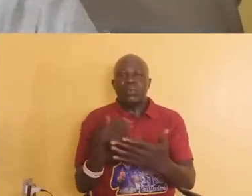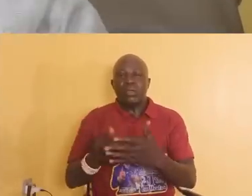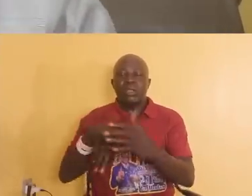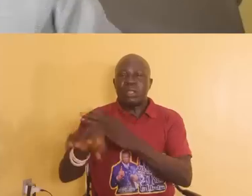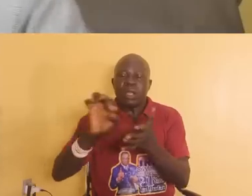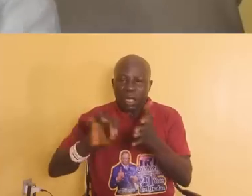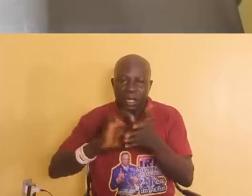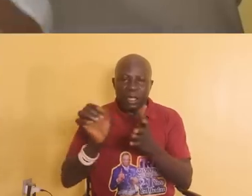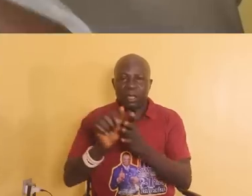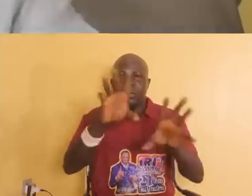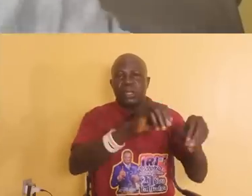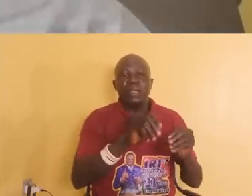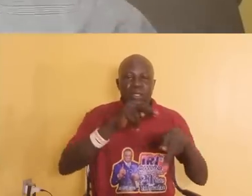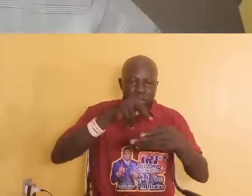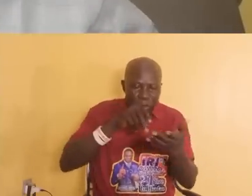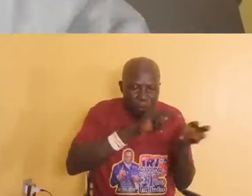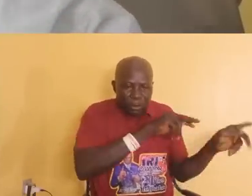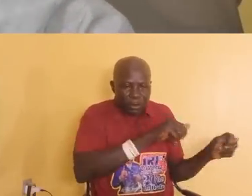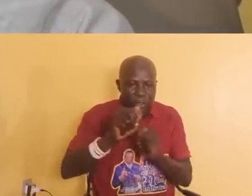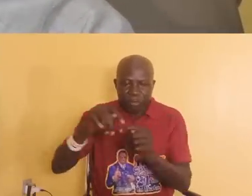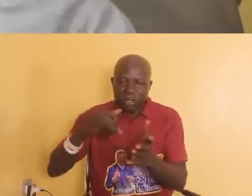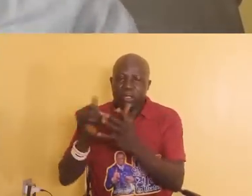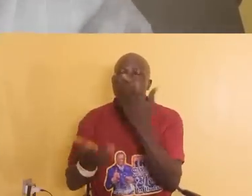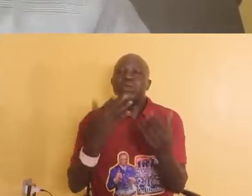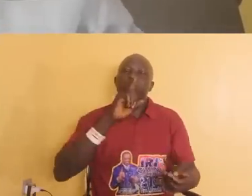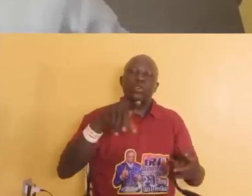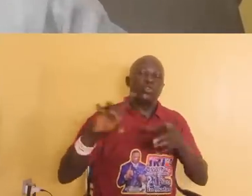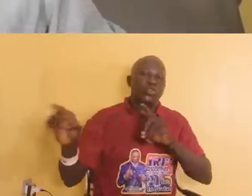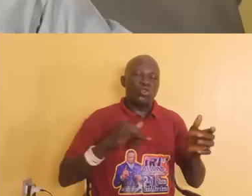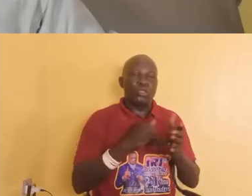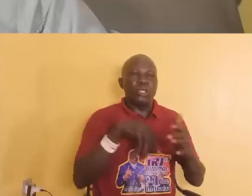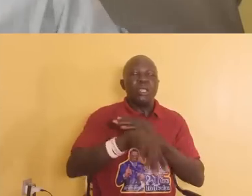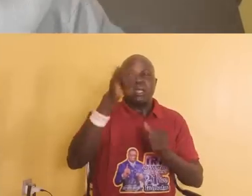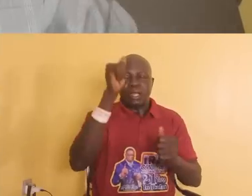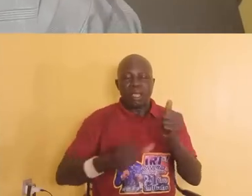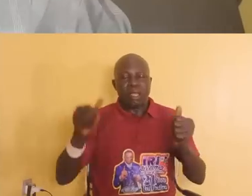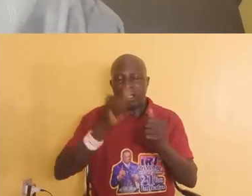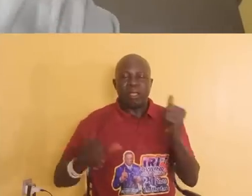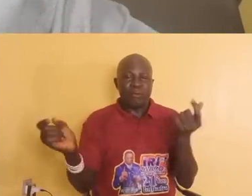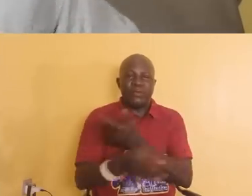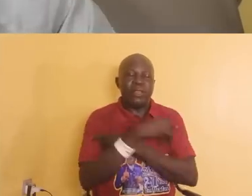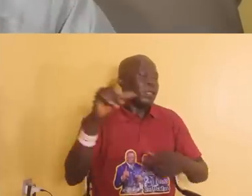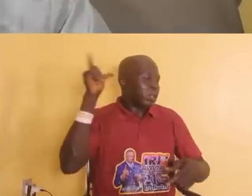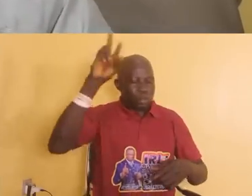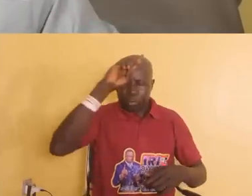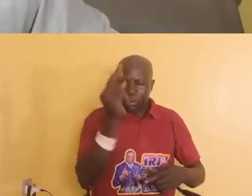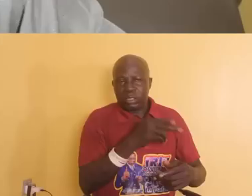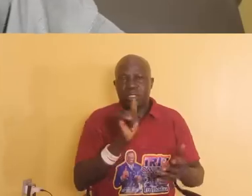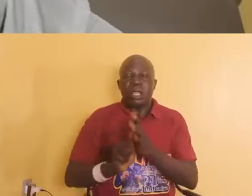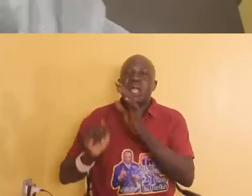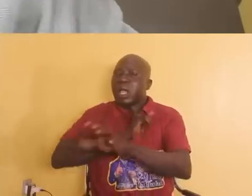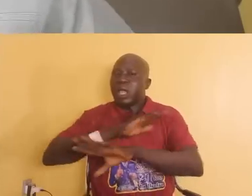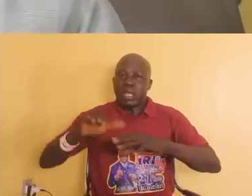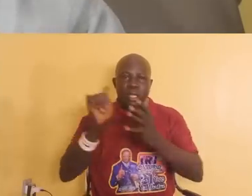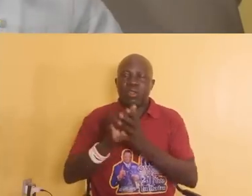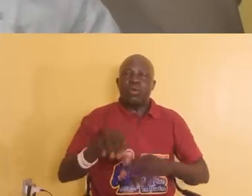100 naira, you can deduct from your just transfer. Make sure you push. Make sure you every day. Listen to me, sir. I will